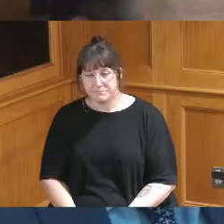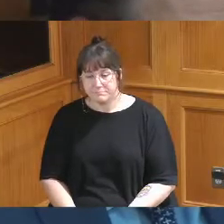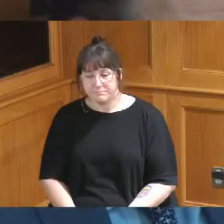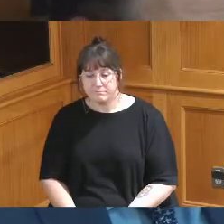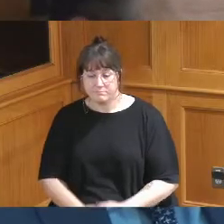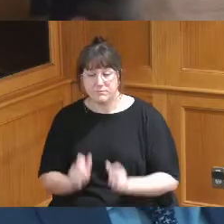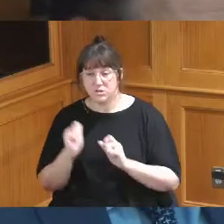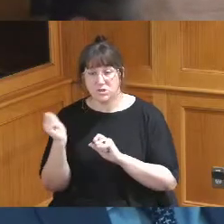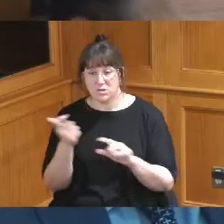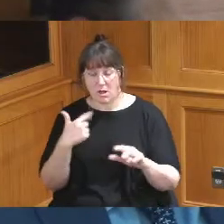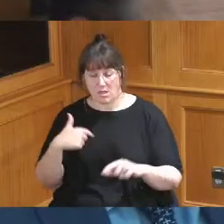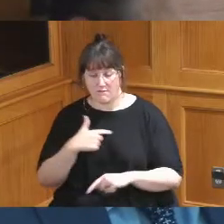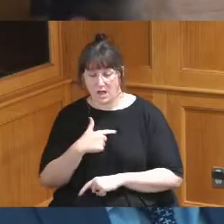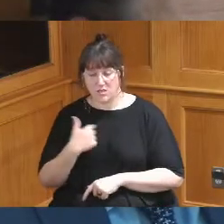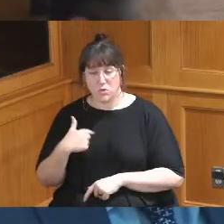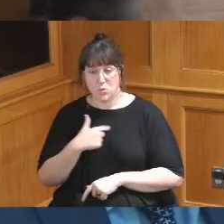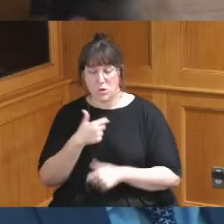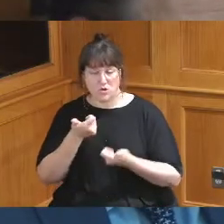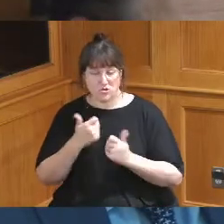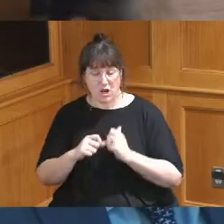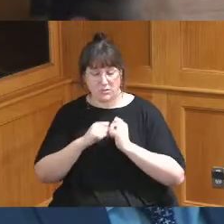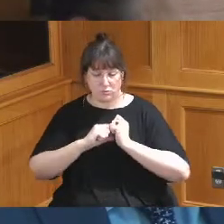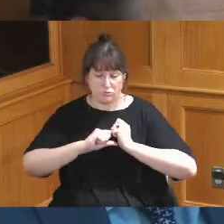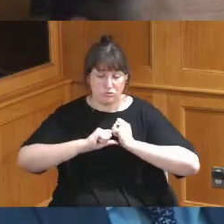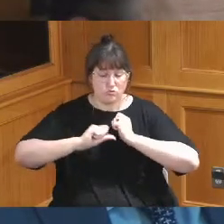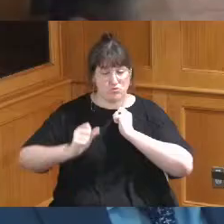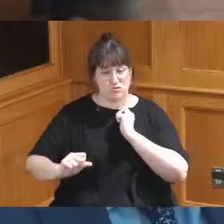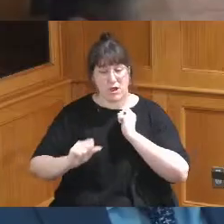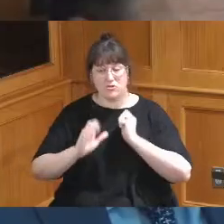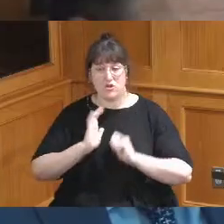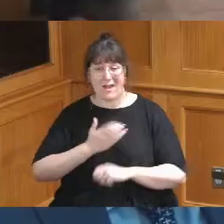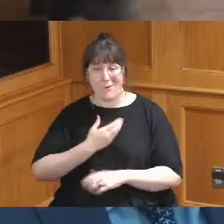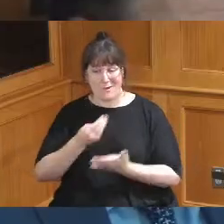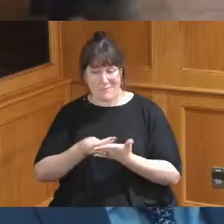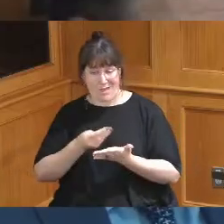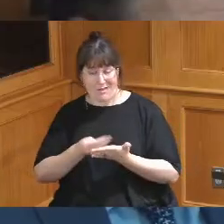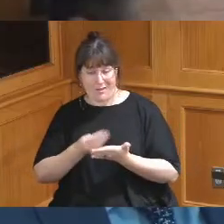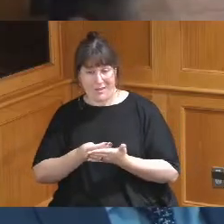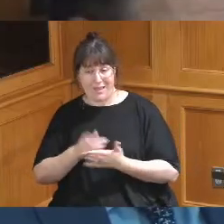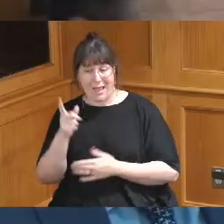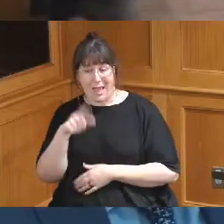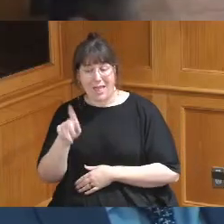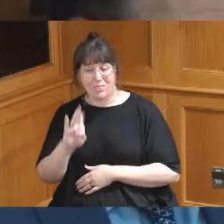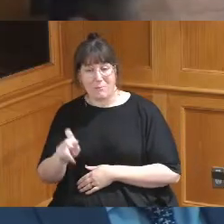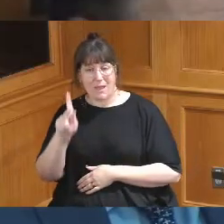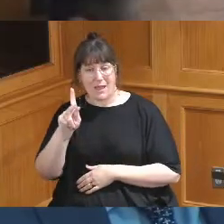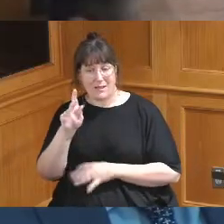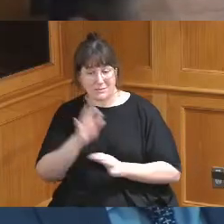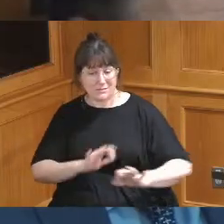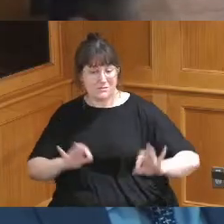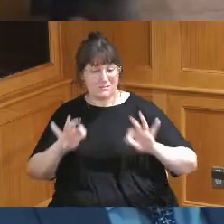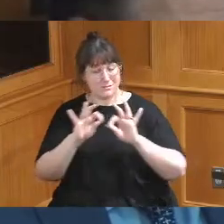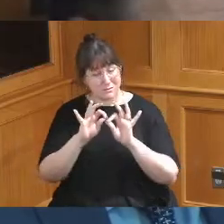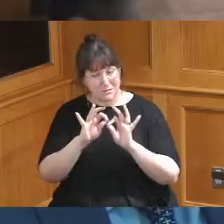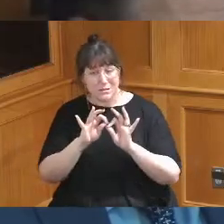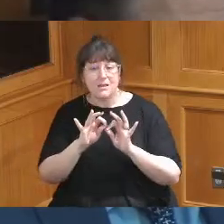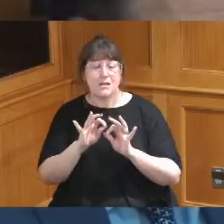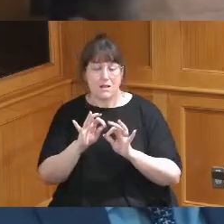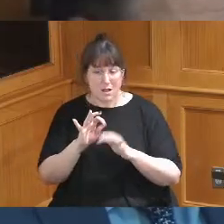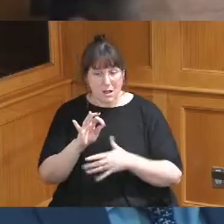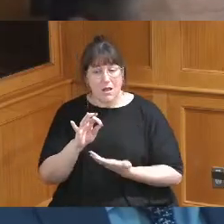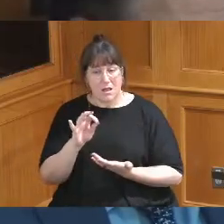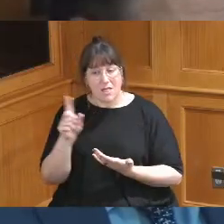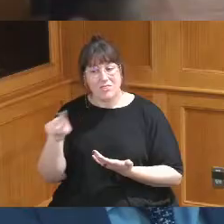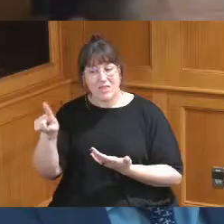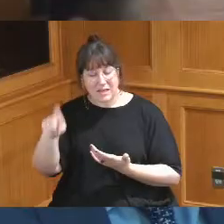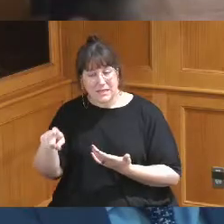of us are stretching these dollars now. And I want to make sure that these are banks that recognize when you get a county contract,